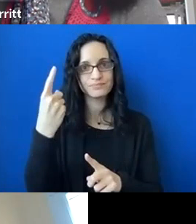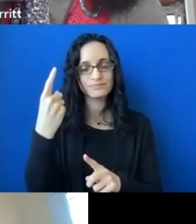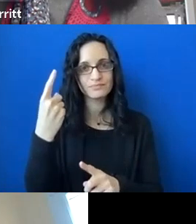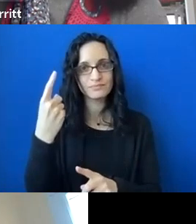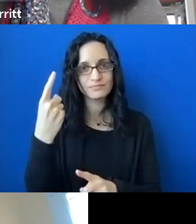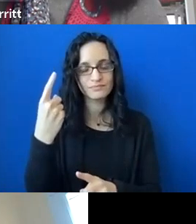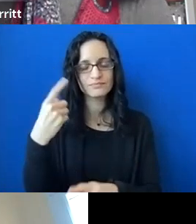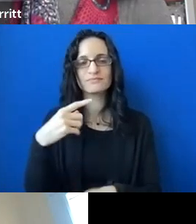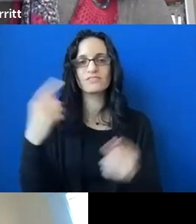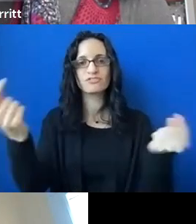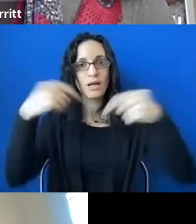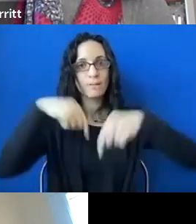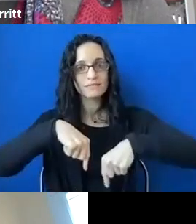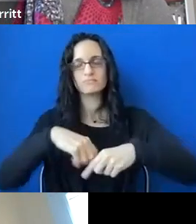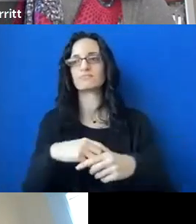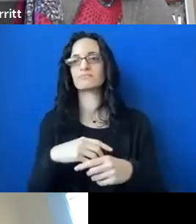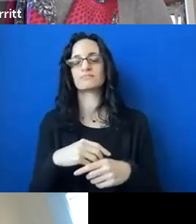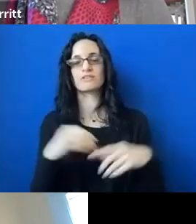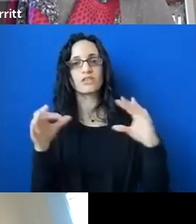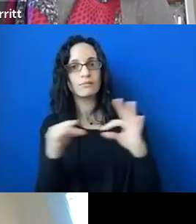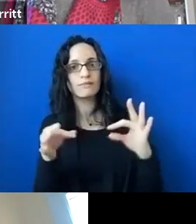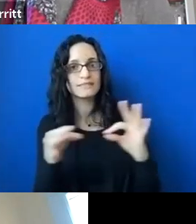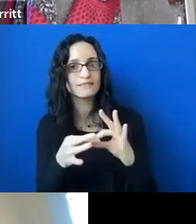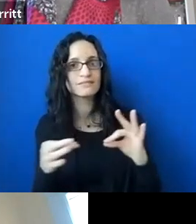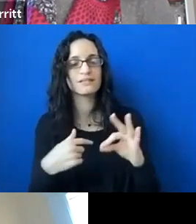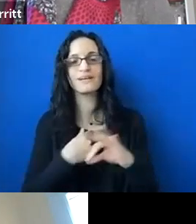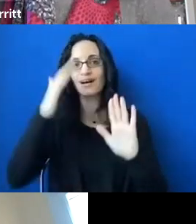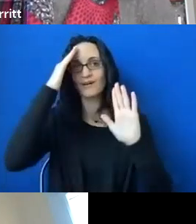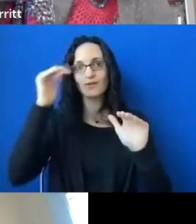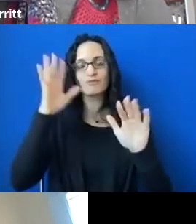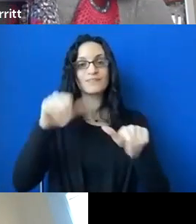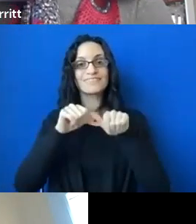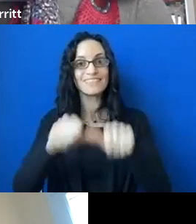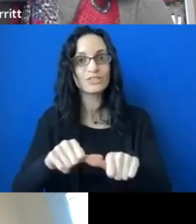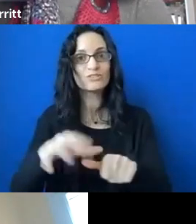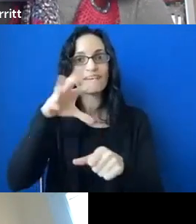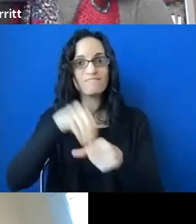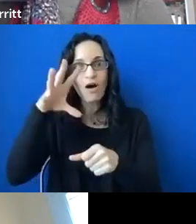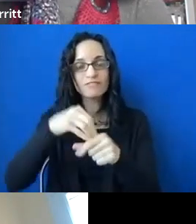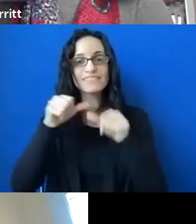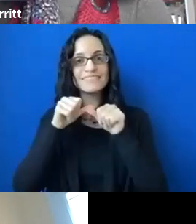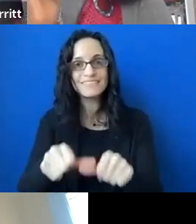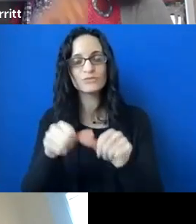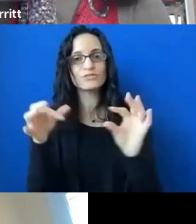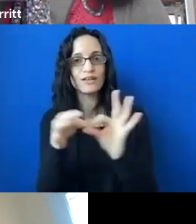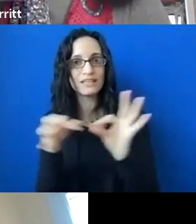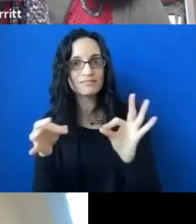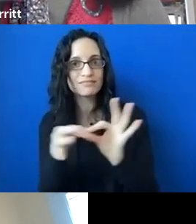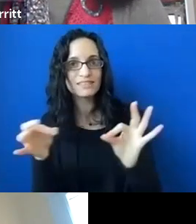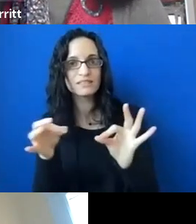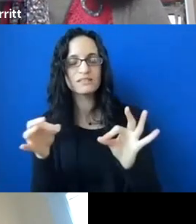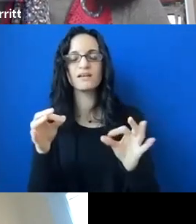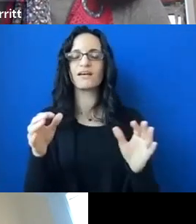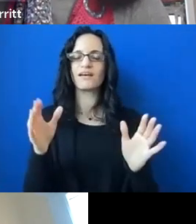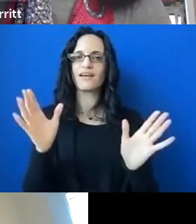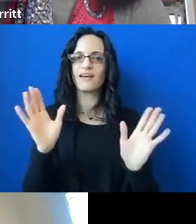being here, for participating. I hope that you will continue to do so throughout this process. And with